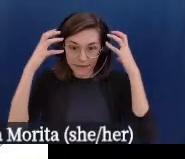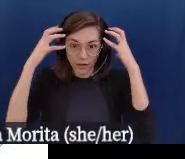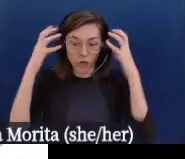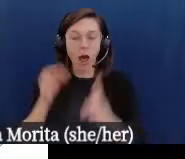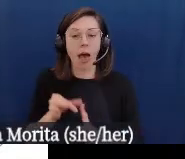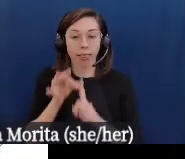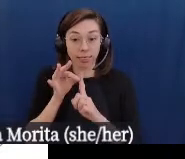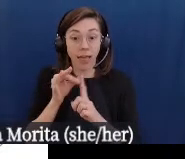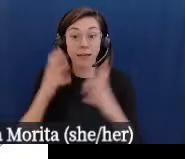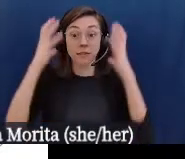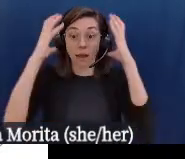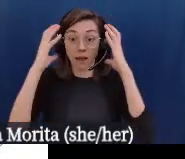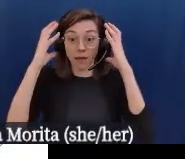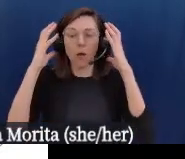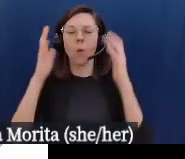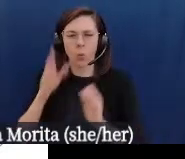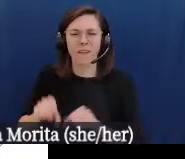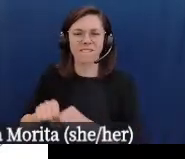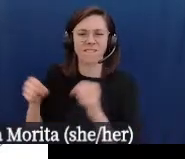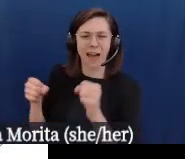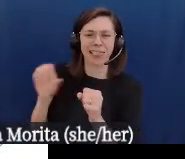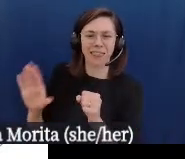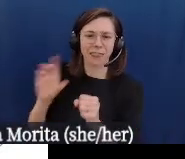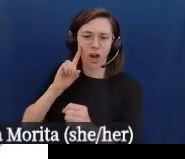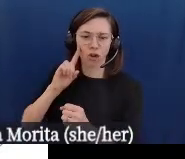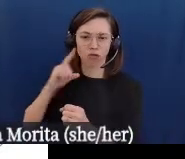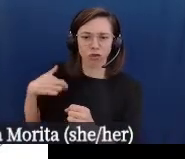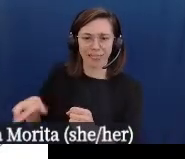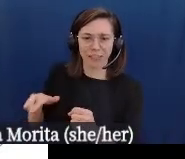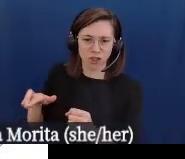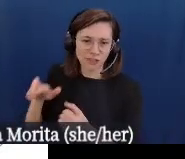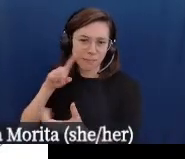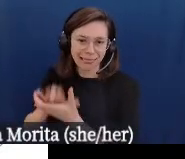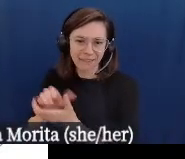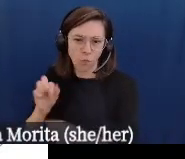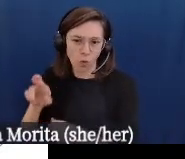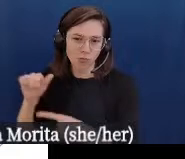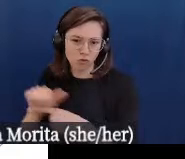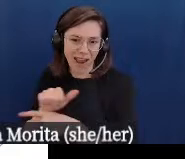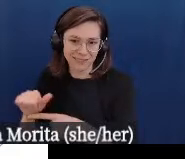headgear would violate a religious belief or practice of the person.